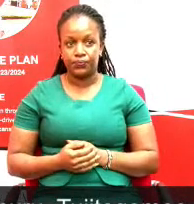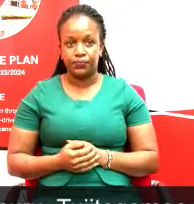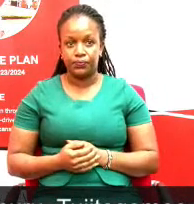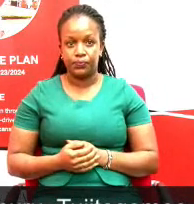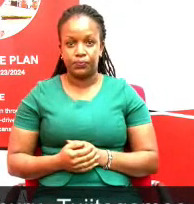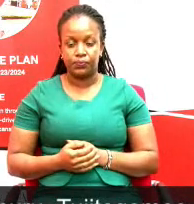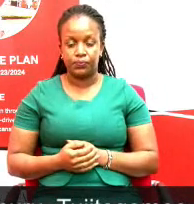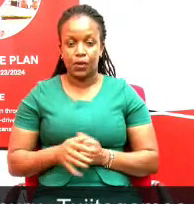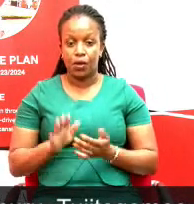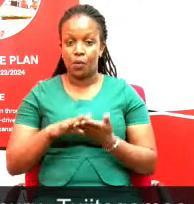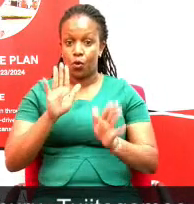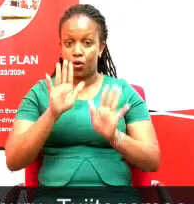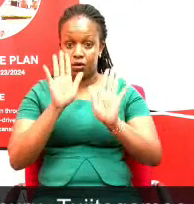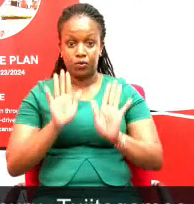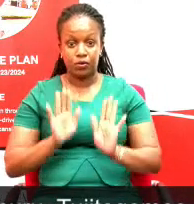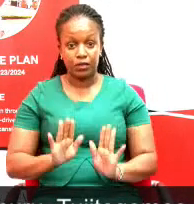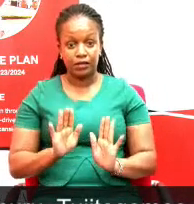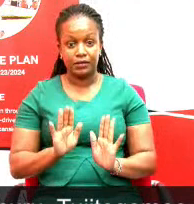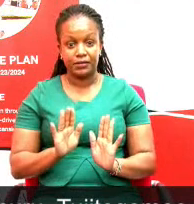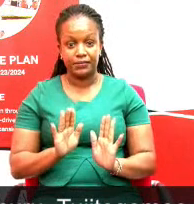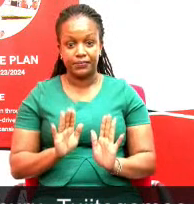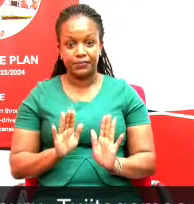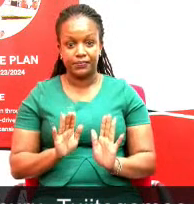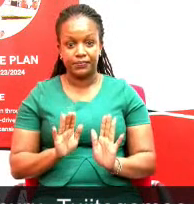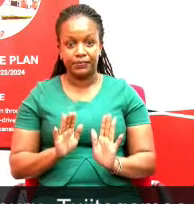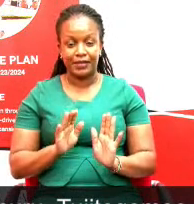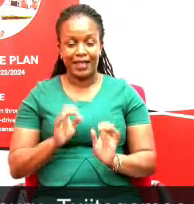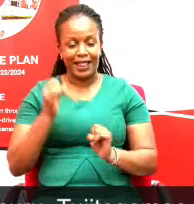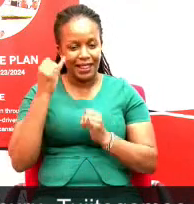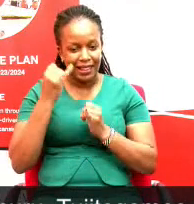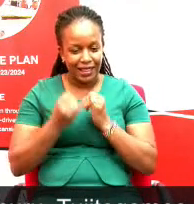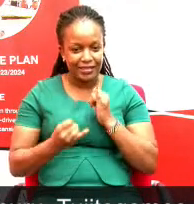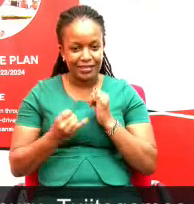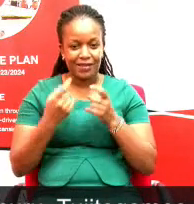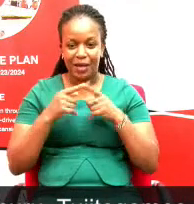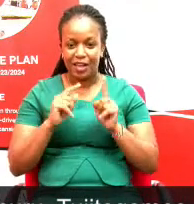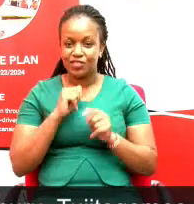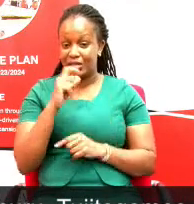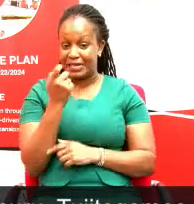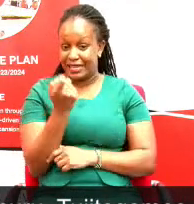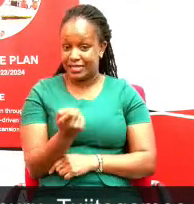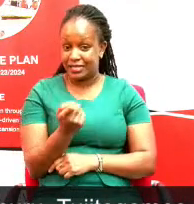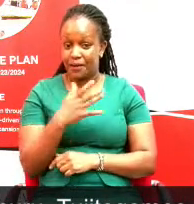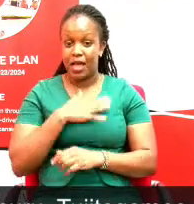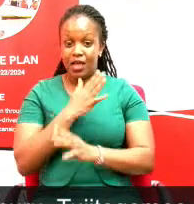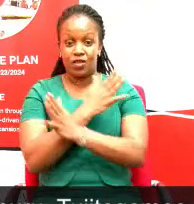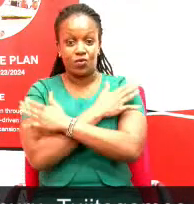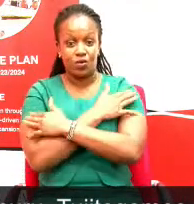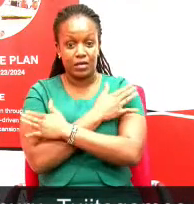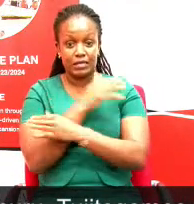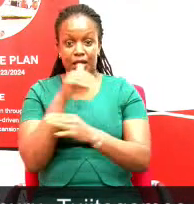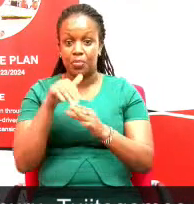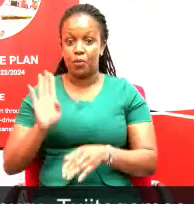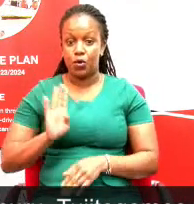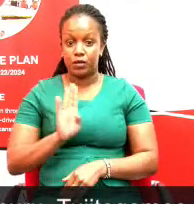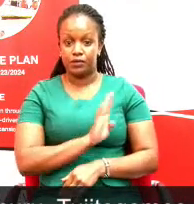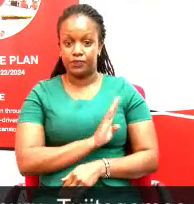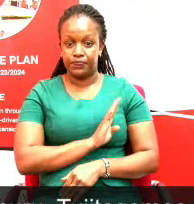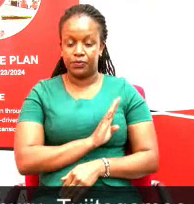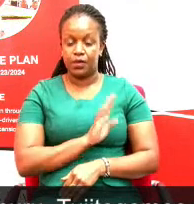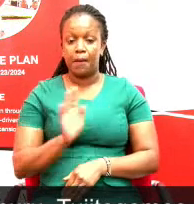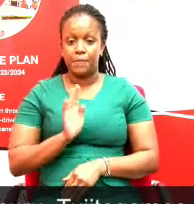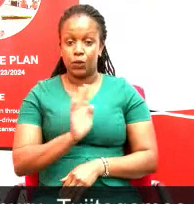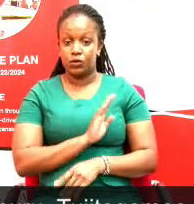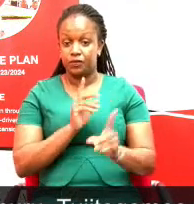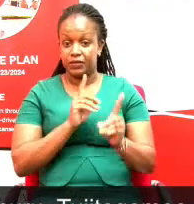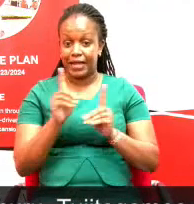and more importantly, last but not least, my colleagues in the board of